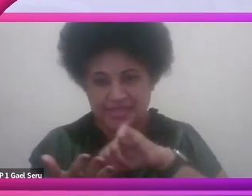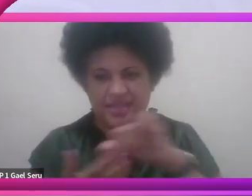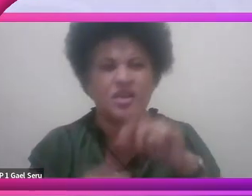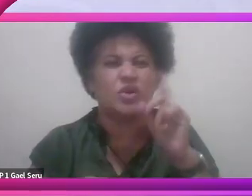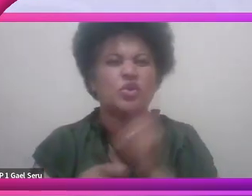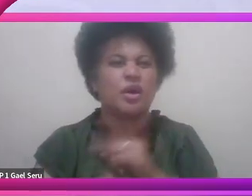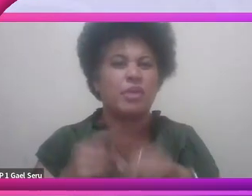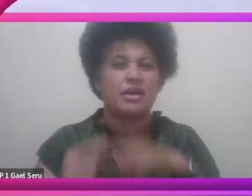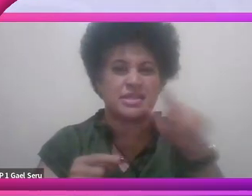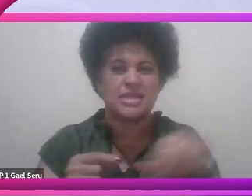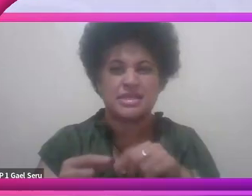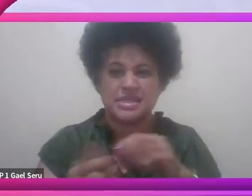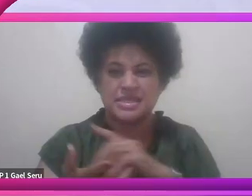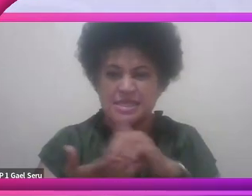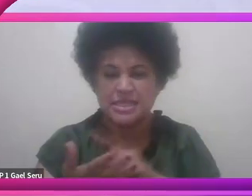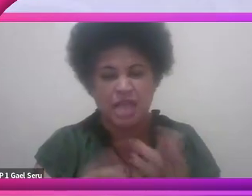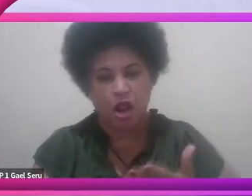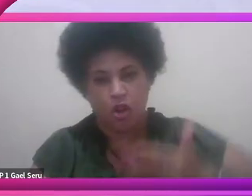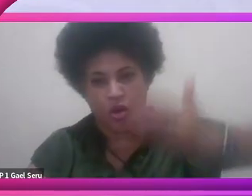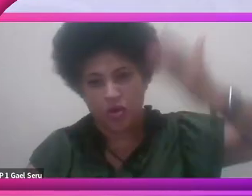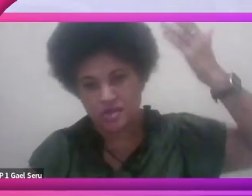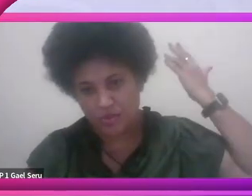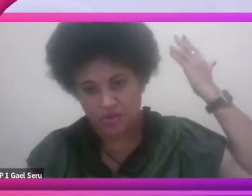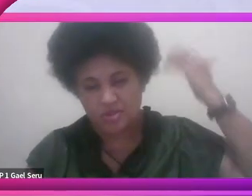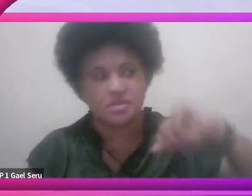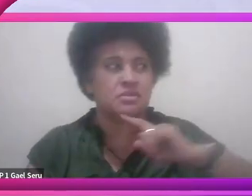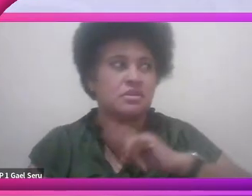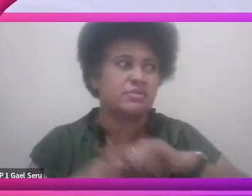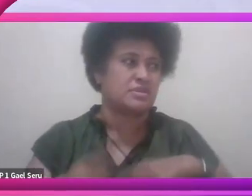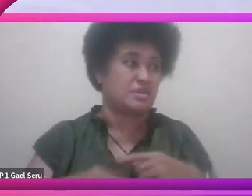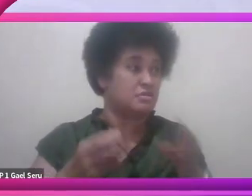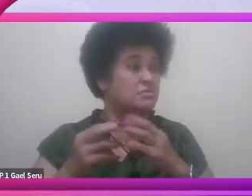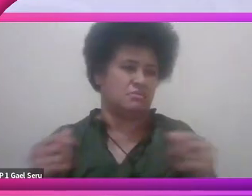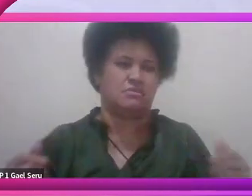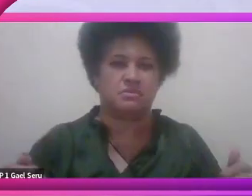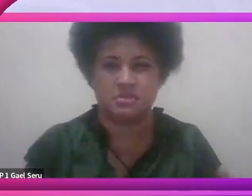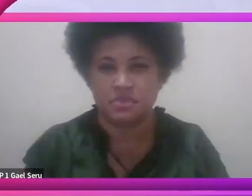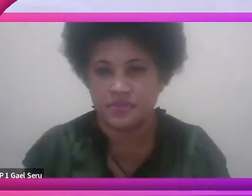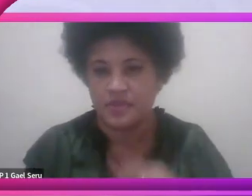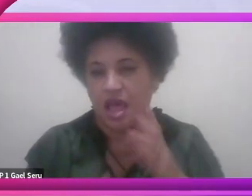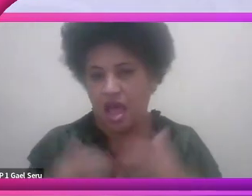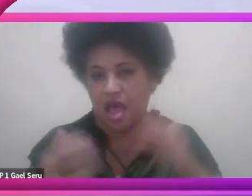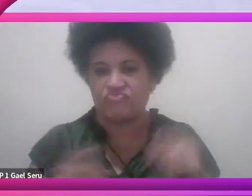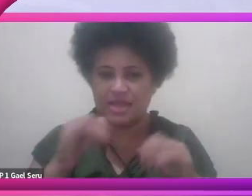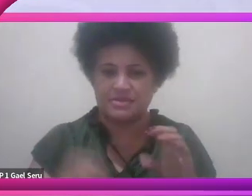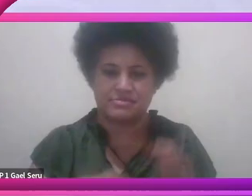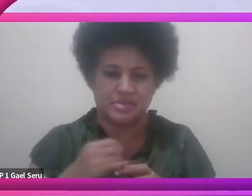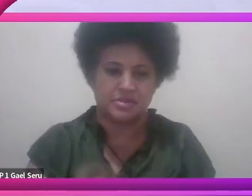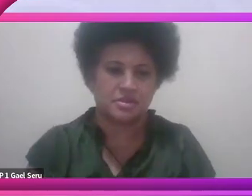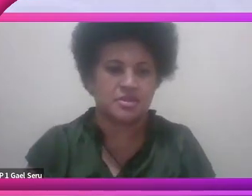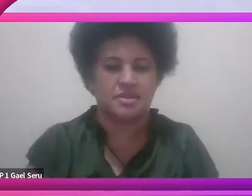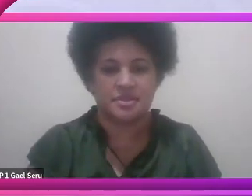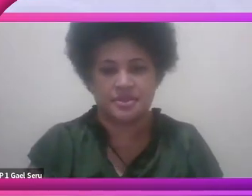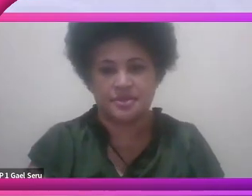ago. What we're talking now about how to prevent and how to address this one only. Yeah, hope this is makes sense to you. Next slide,